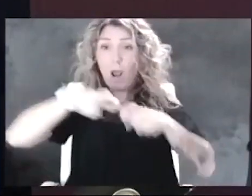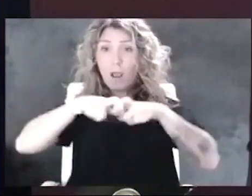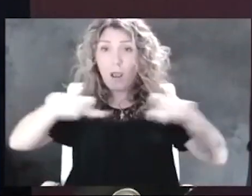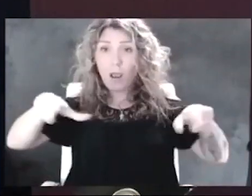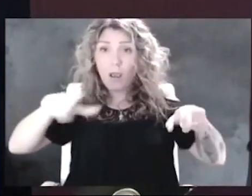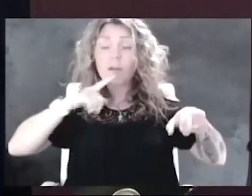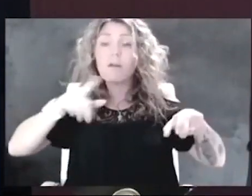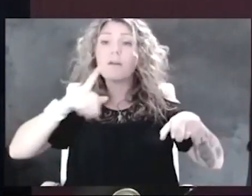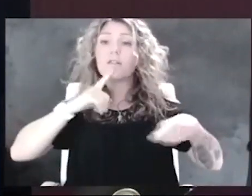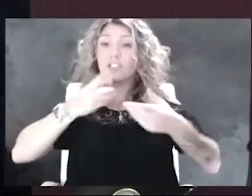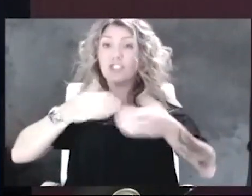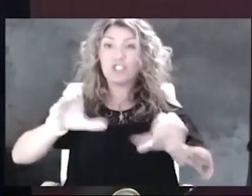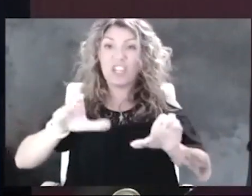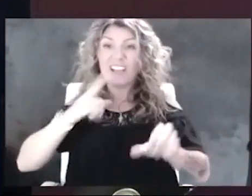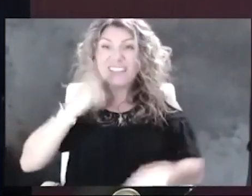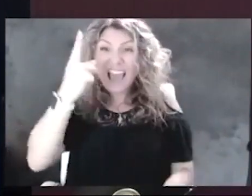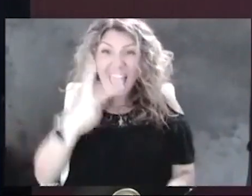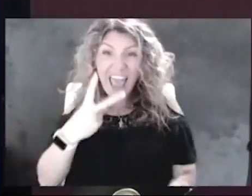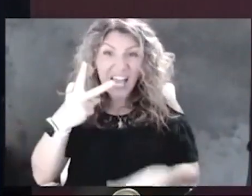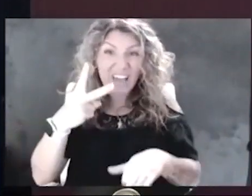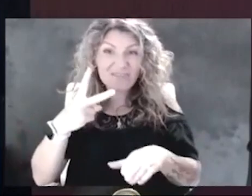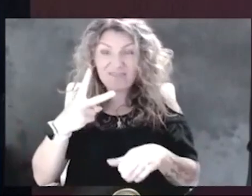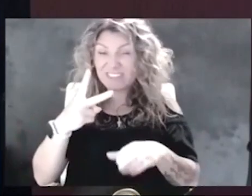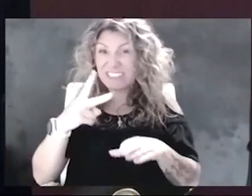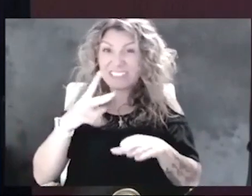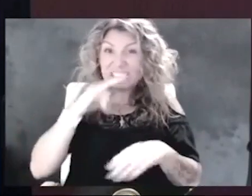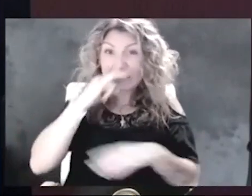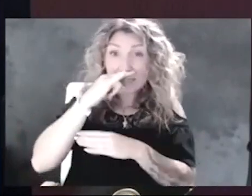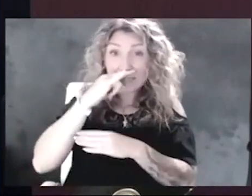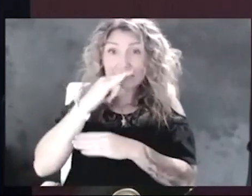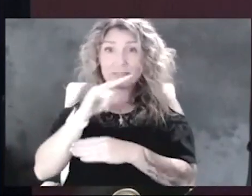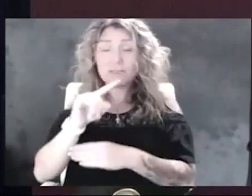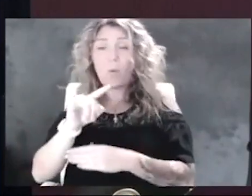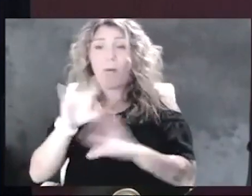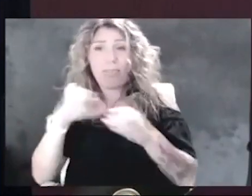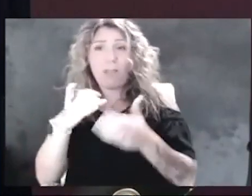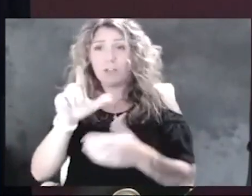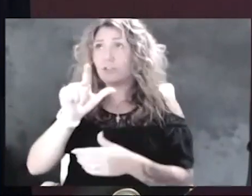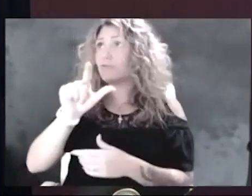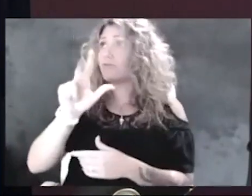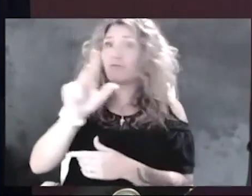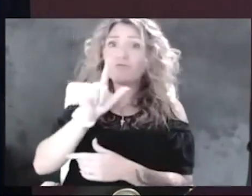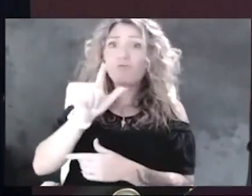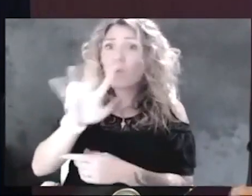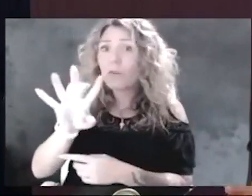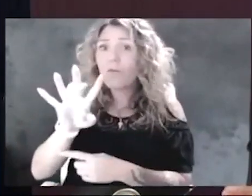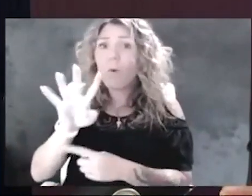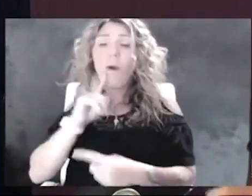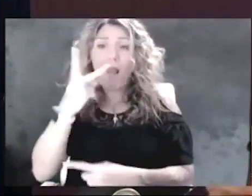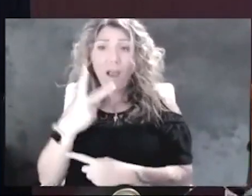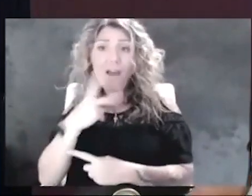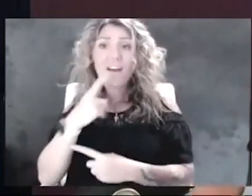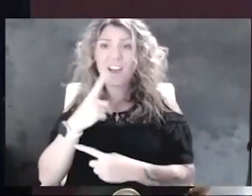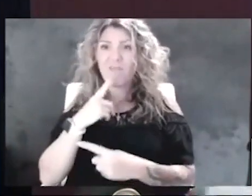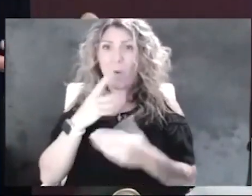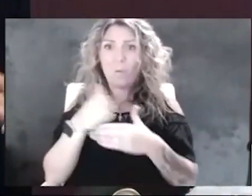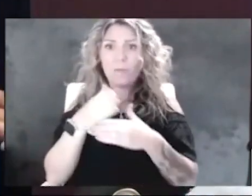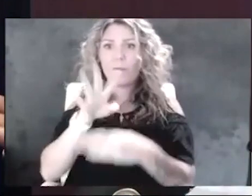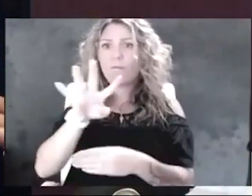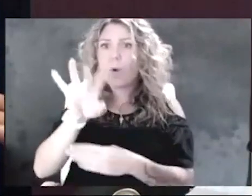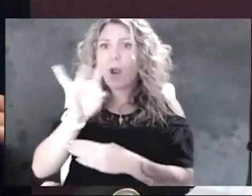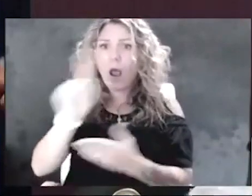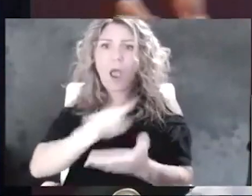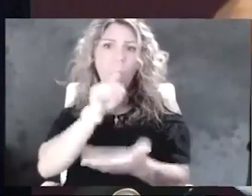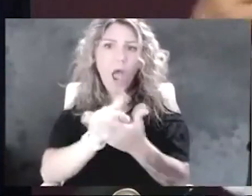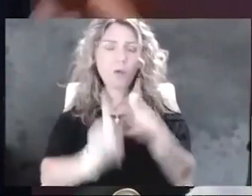kids in the class got it, the class of 24, so 12 or 13 didn't have it, or got COVID-19 within 48 hours. They started showing symptoms, which is the